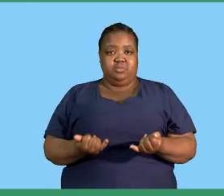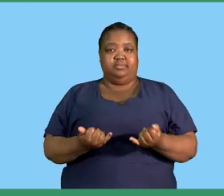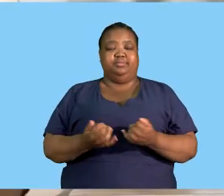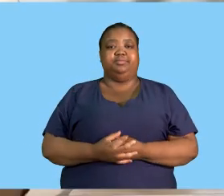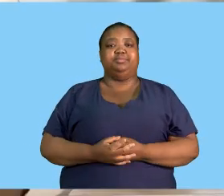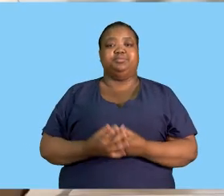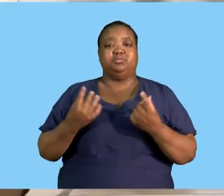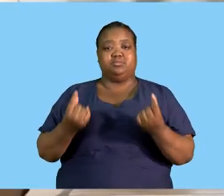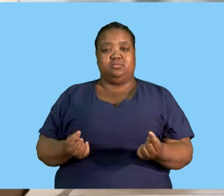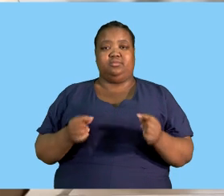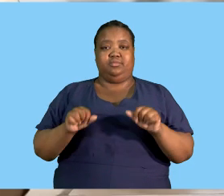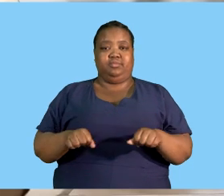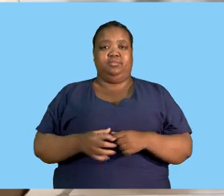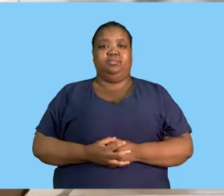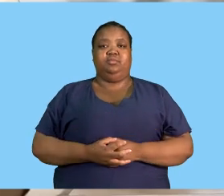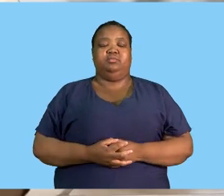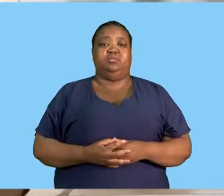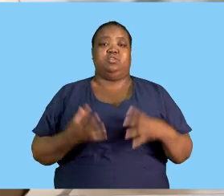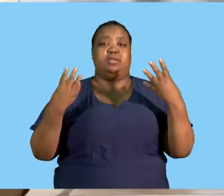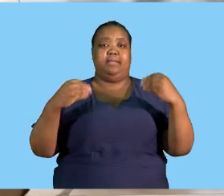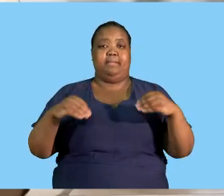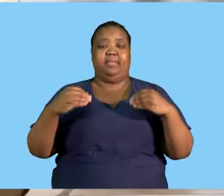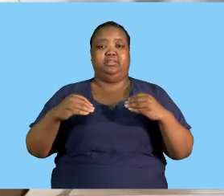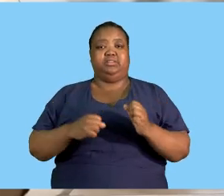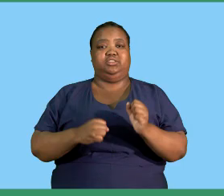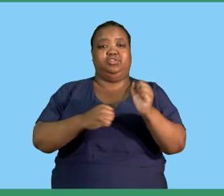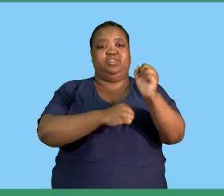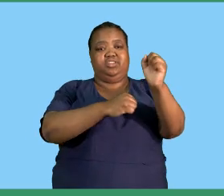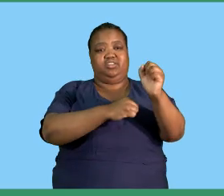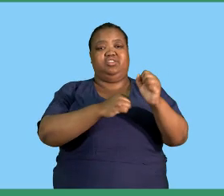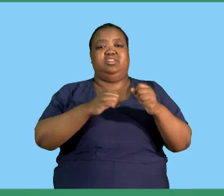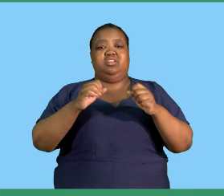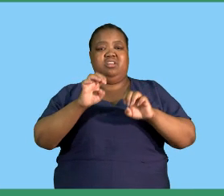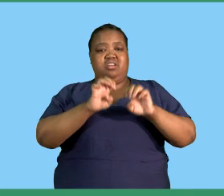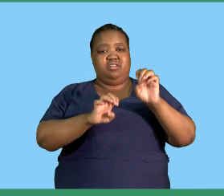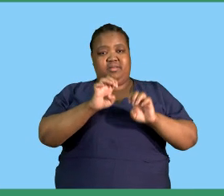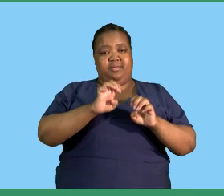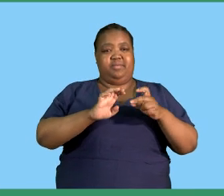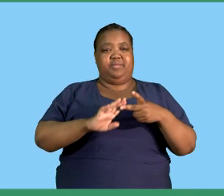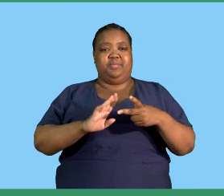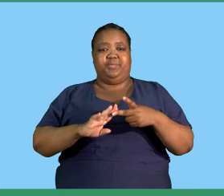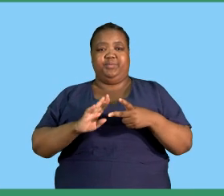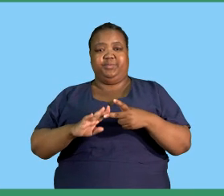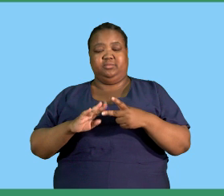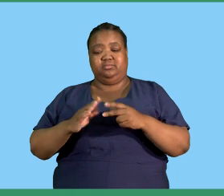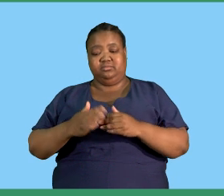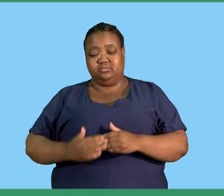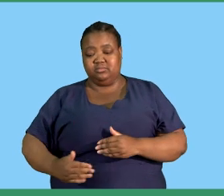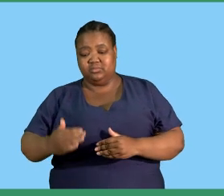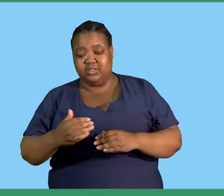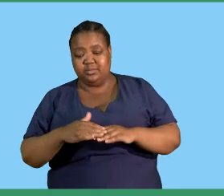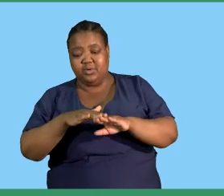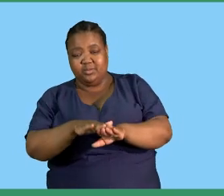to examine the underlying basis of business strategies, look forward and backwards into the